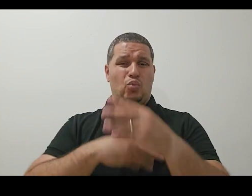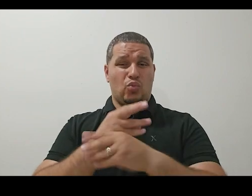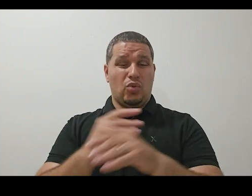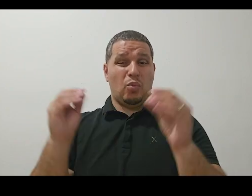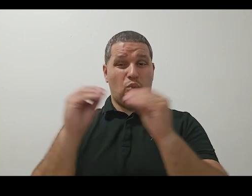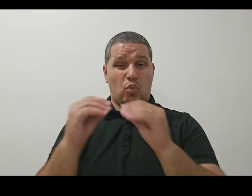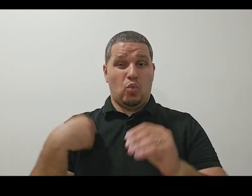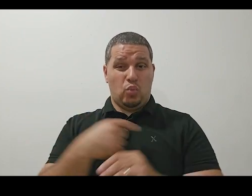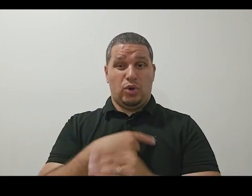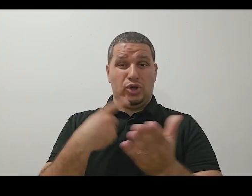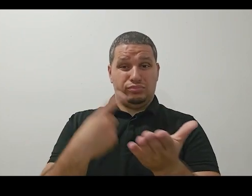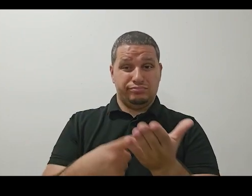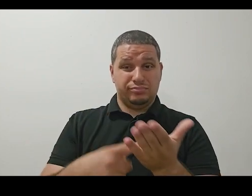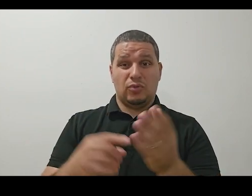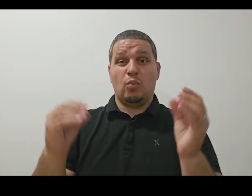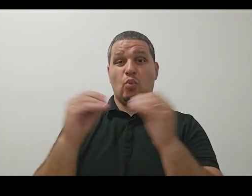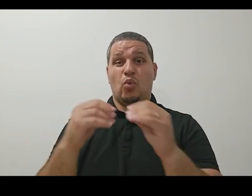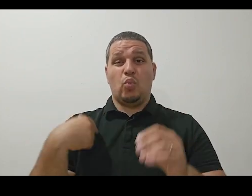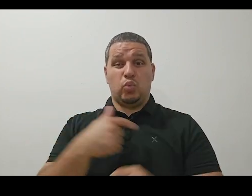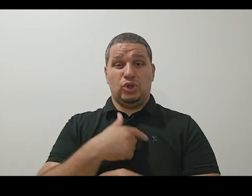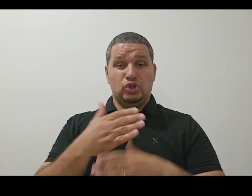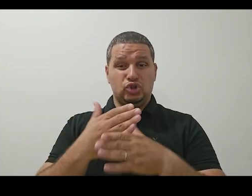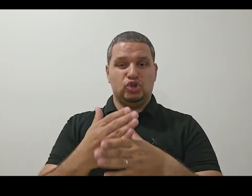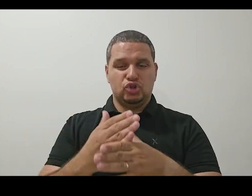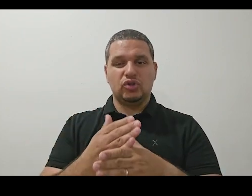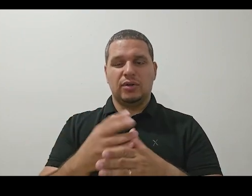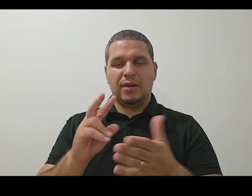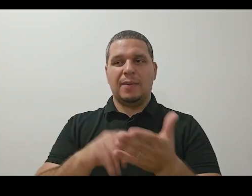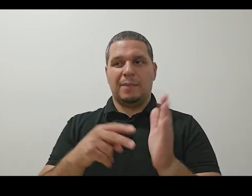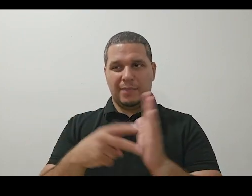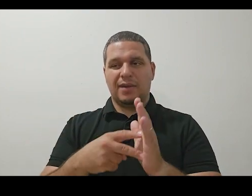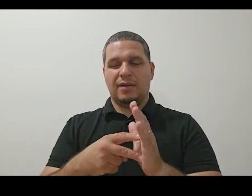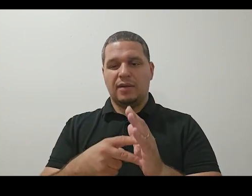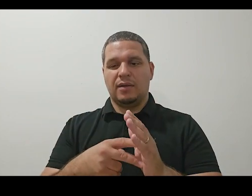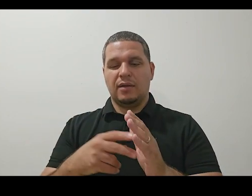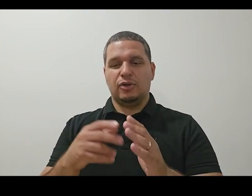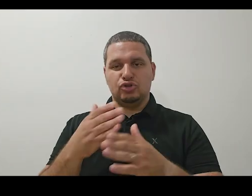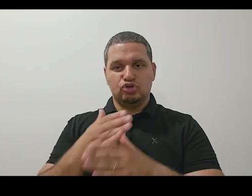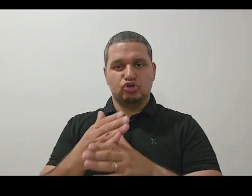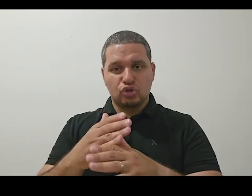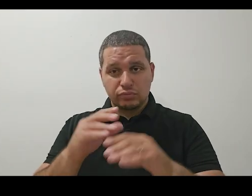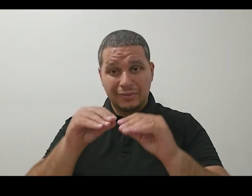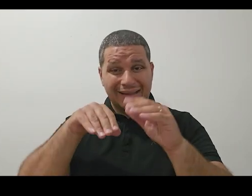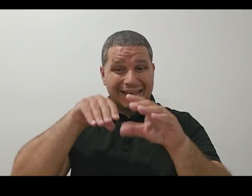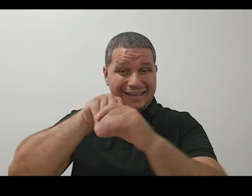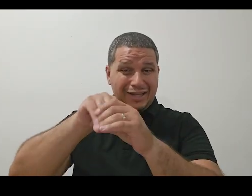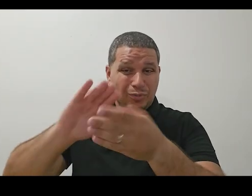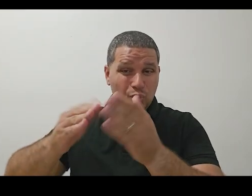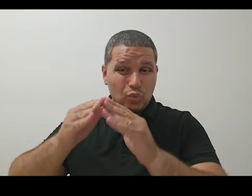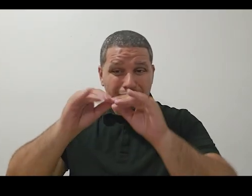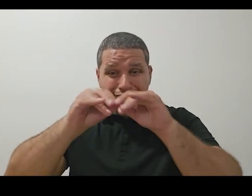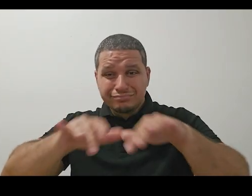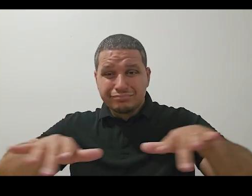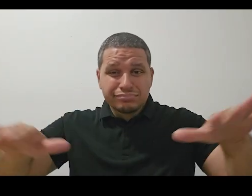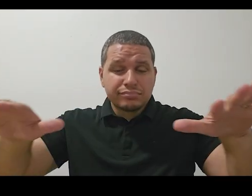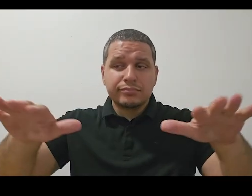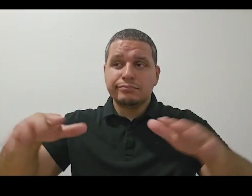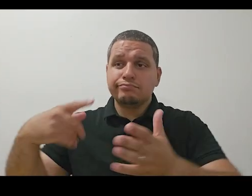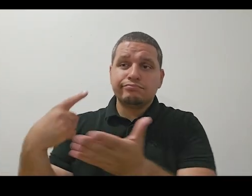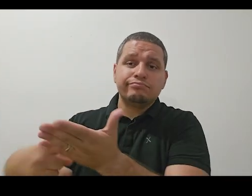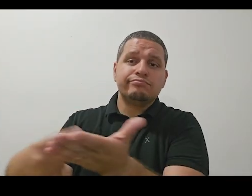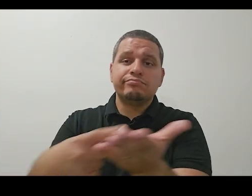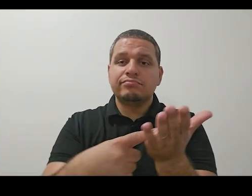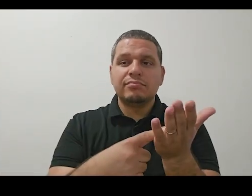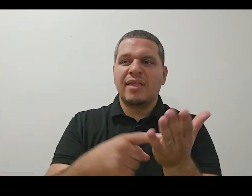we share and the more we talk, this program I'm doing, Sharing Hope, going into communities